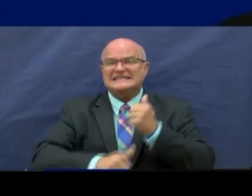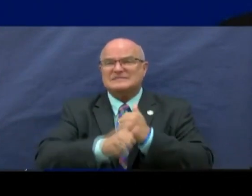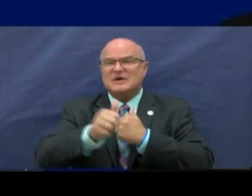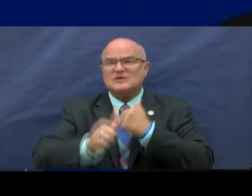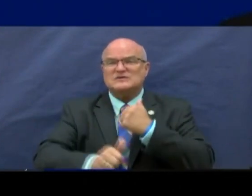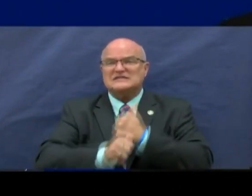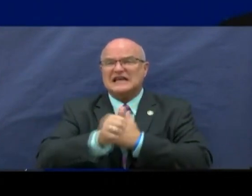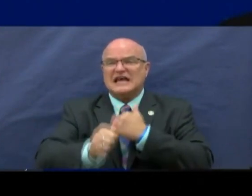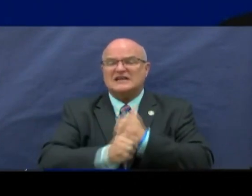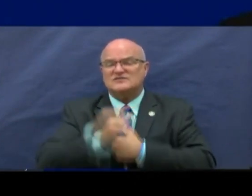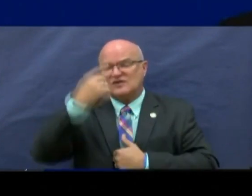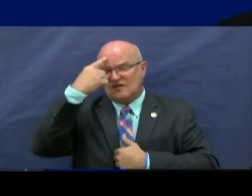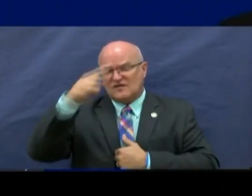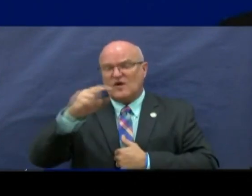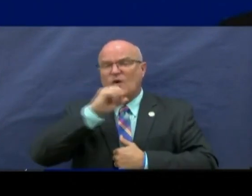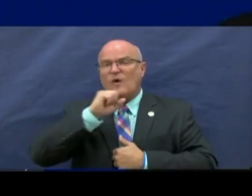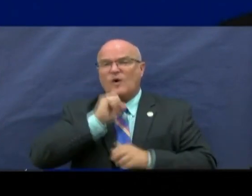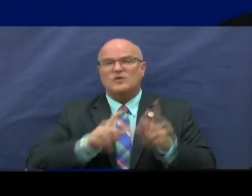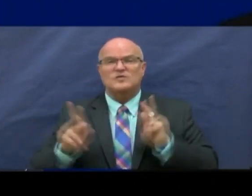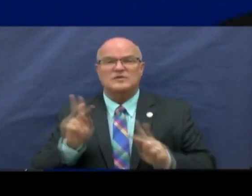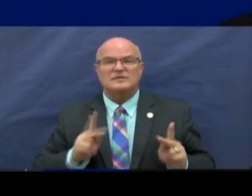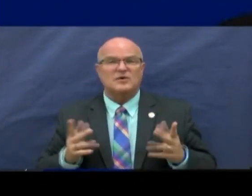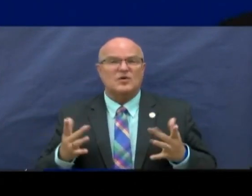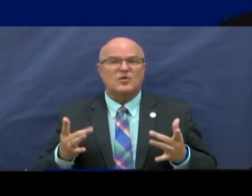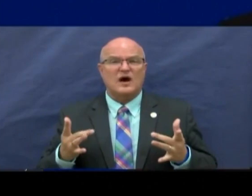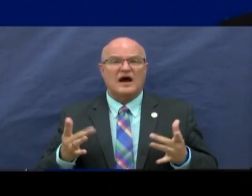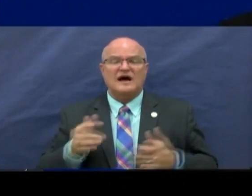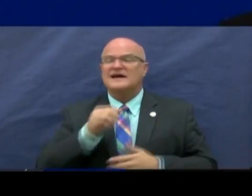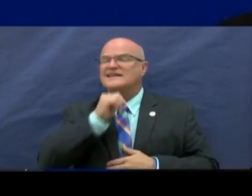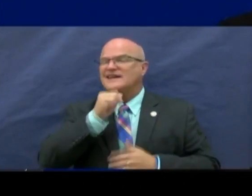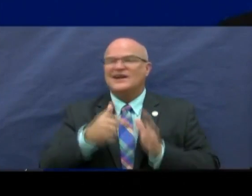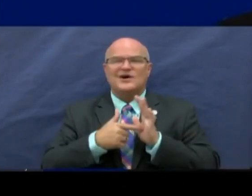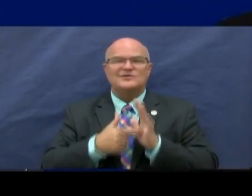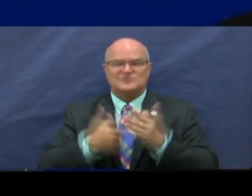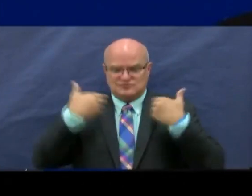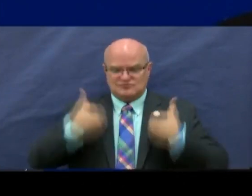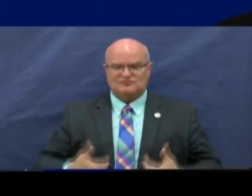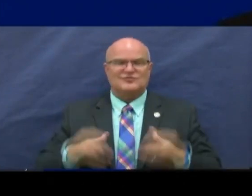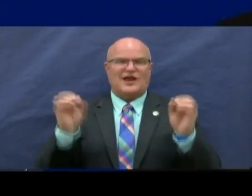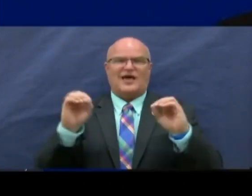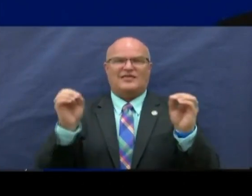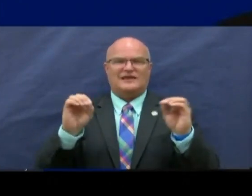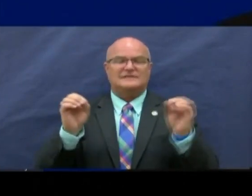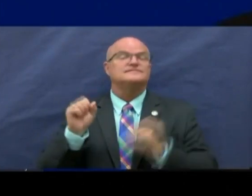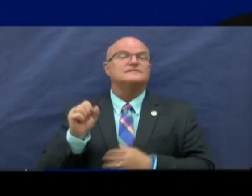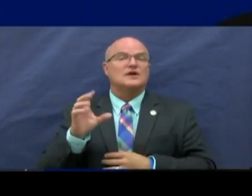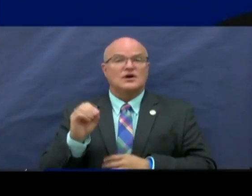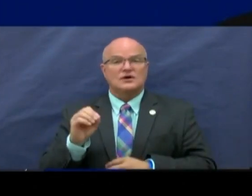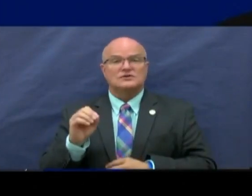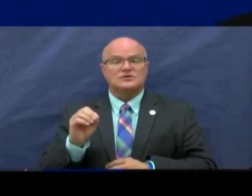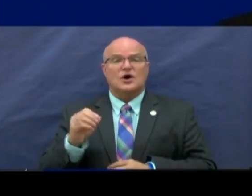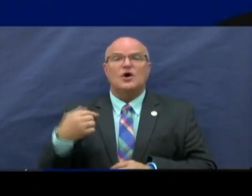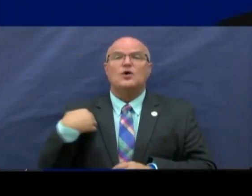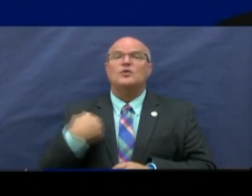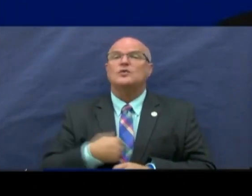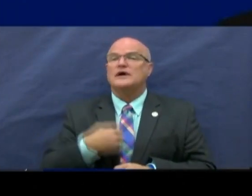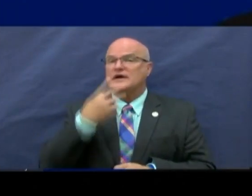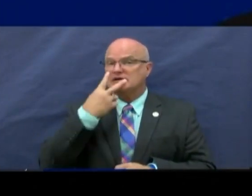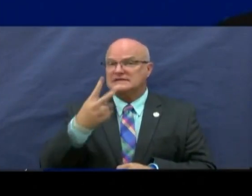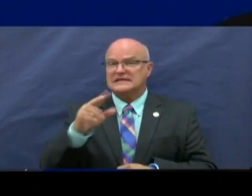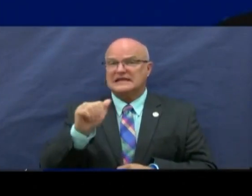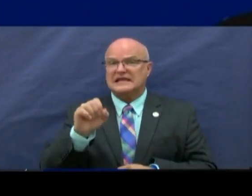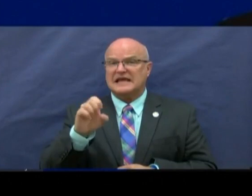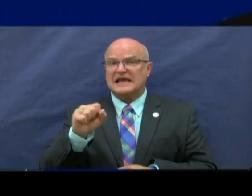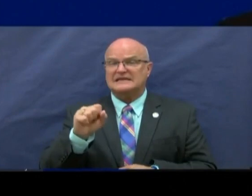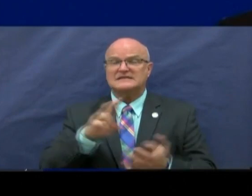for the elderly, because they don't manifest any symptoms whatsoever. So we are seeing cases